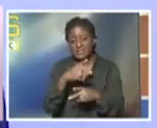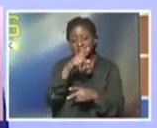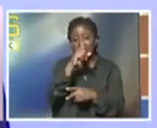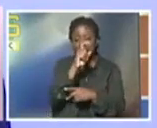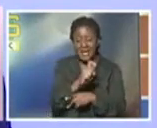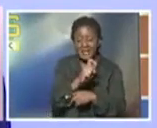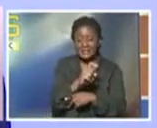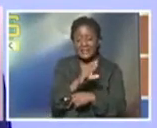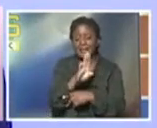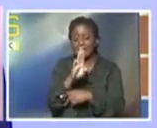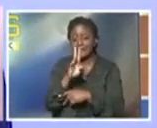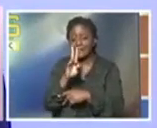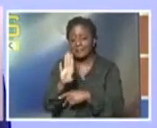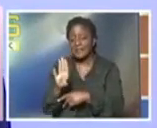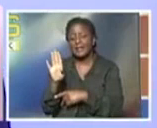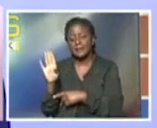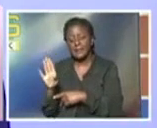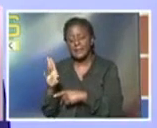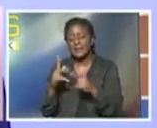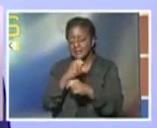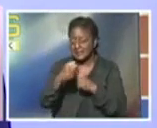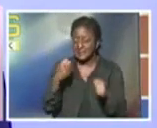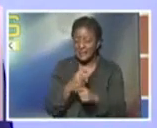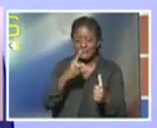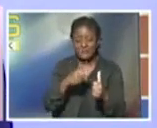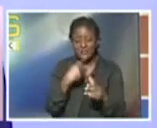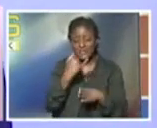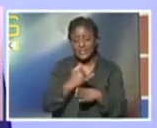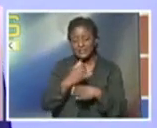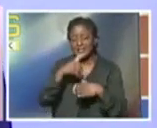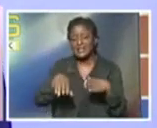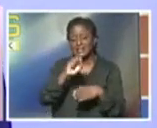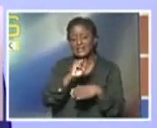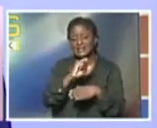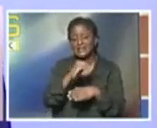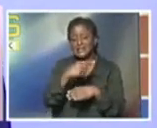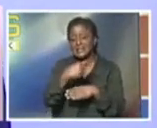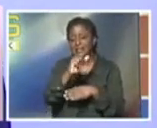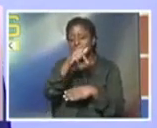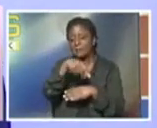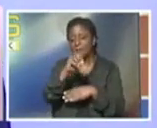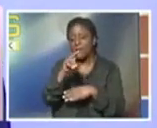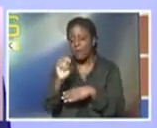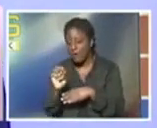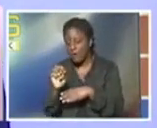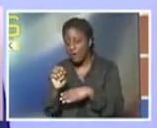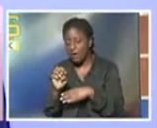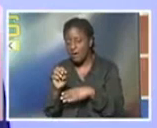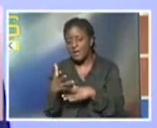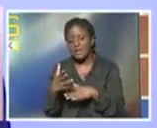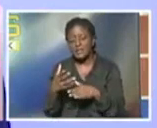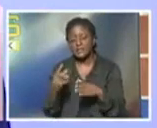XBB. The variant, initially identified in Singapore, is sparking concern